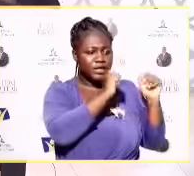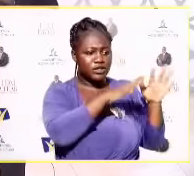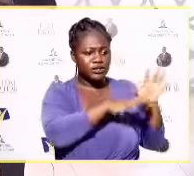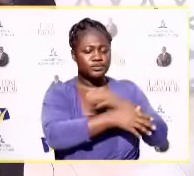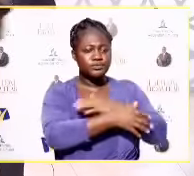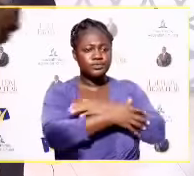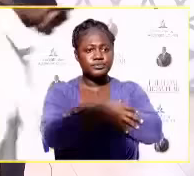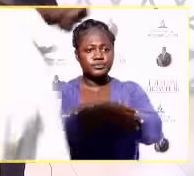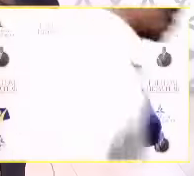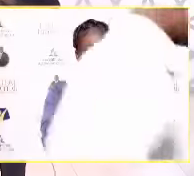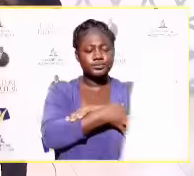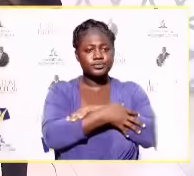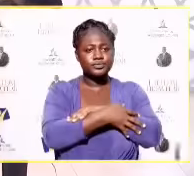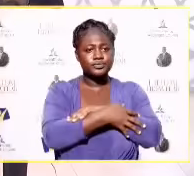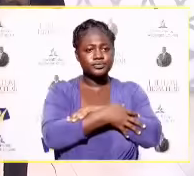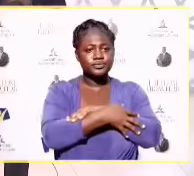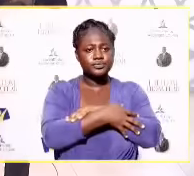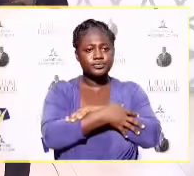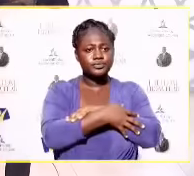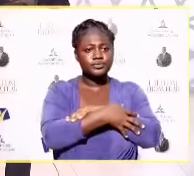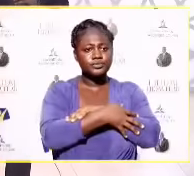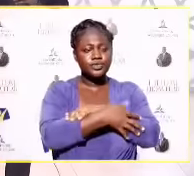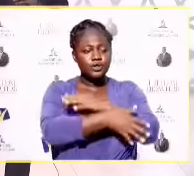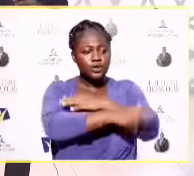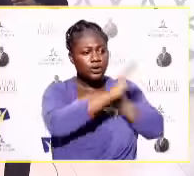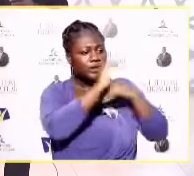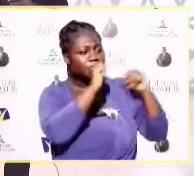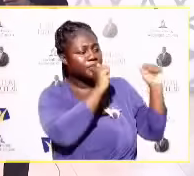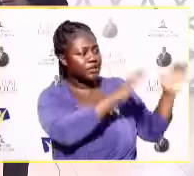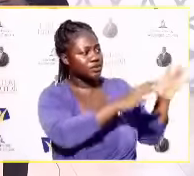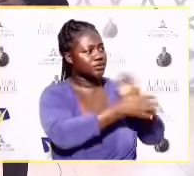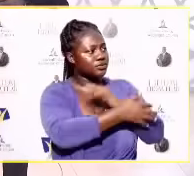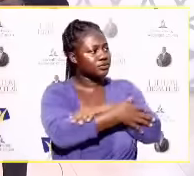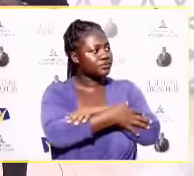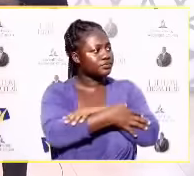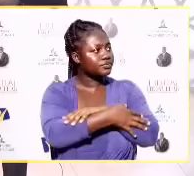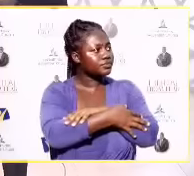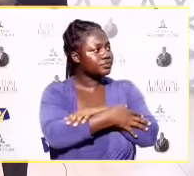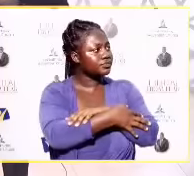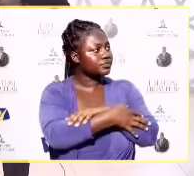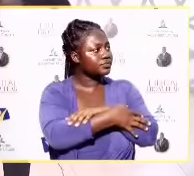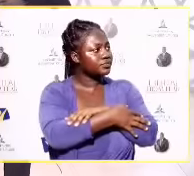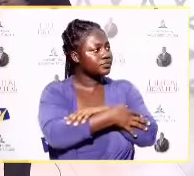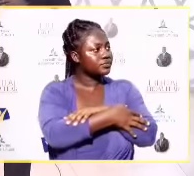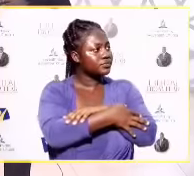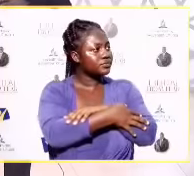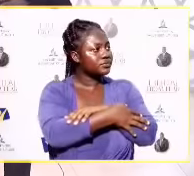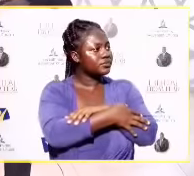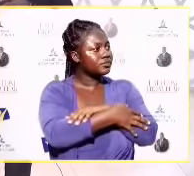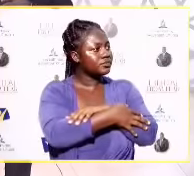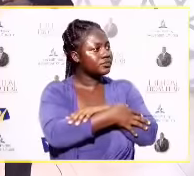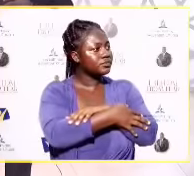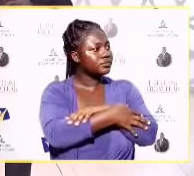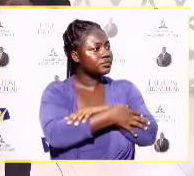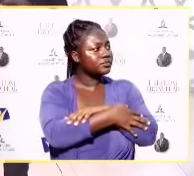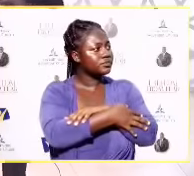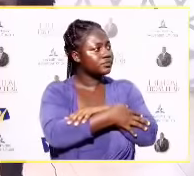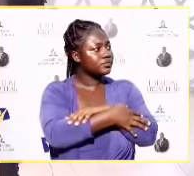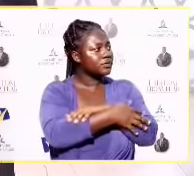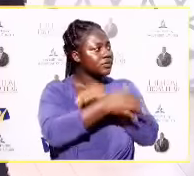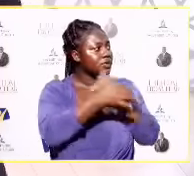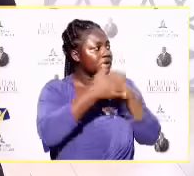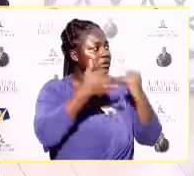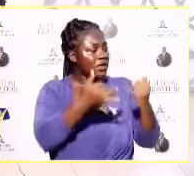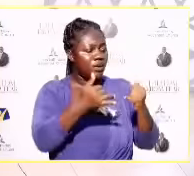Come. God bless you, my brother. God bless you. Mr. Cameraman, I'm going to step down a little lower. So you know I'm moving. I'm stepping down a little